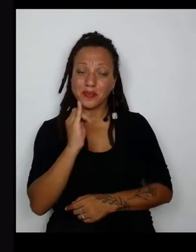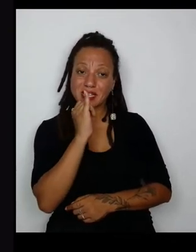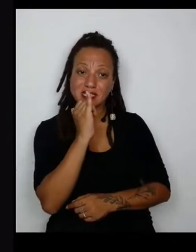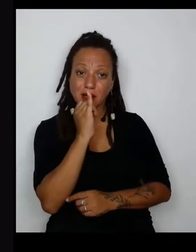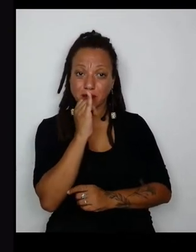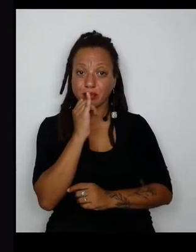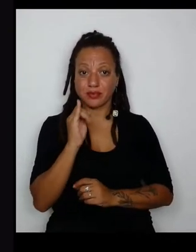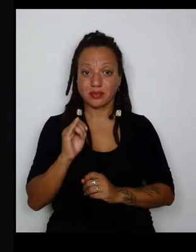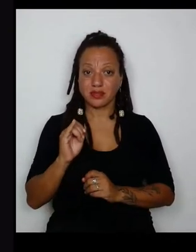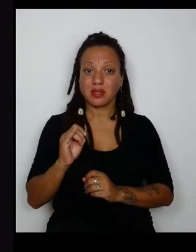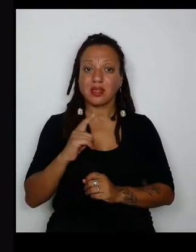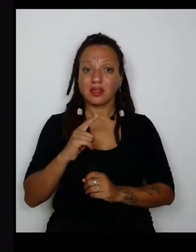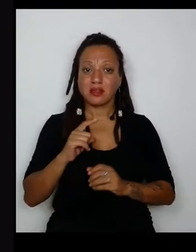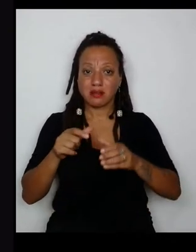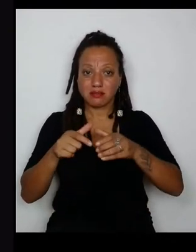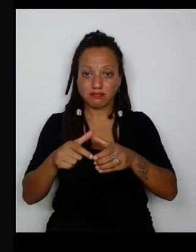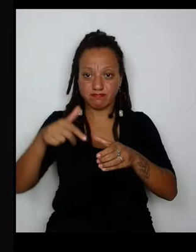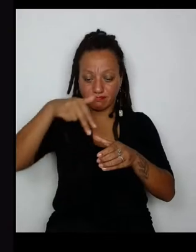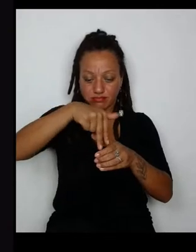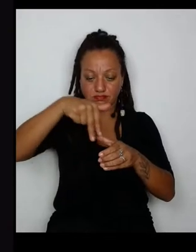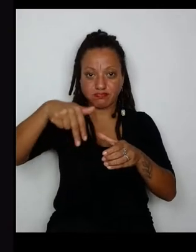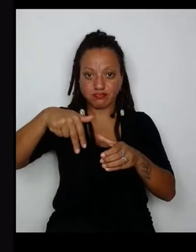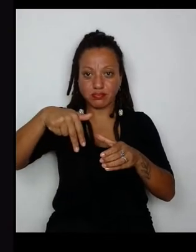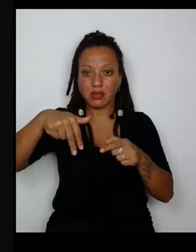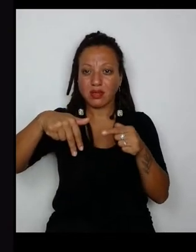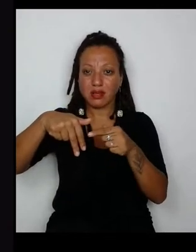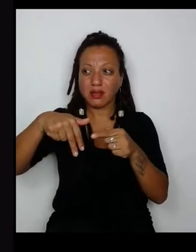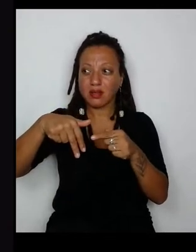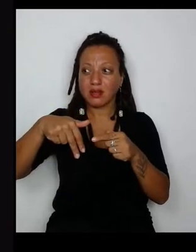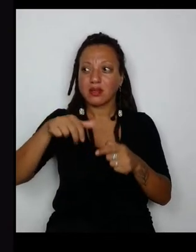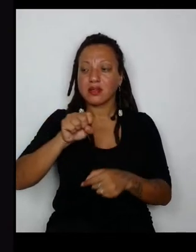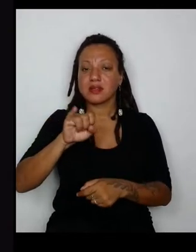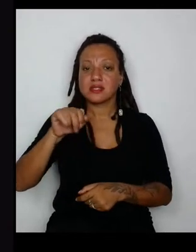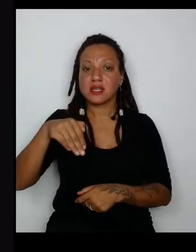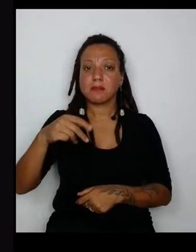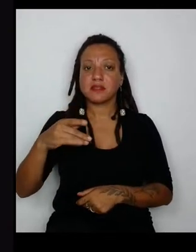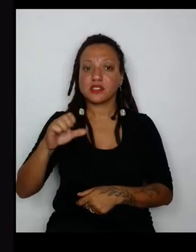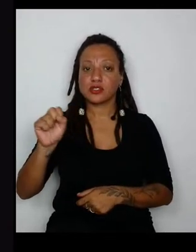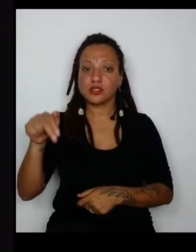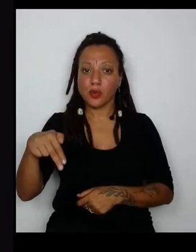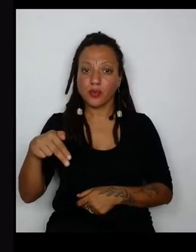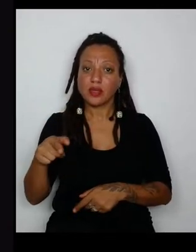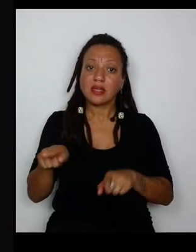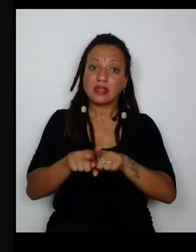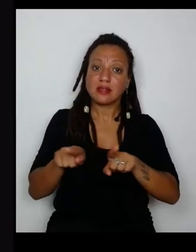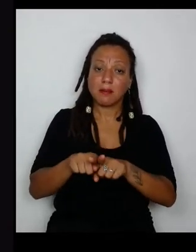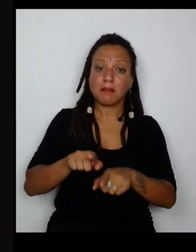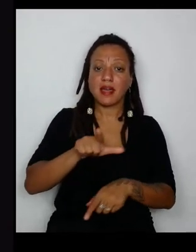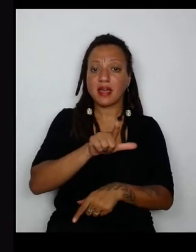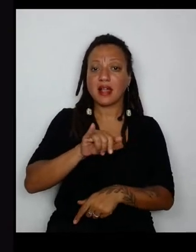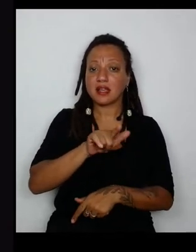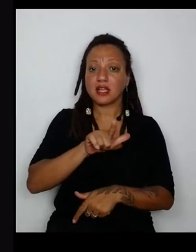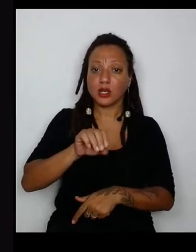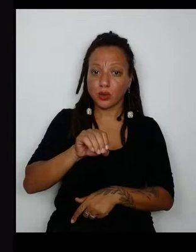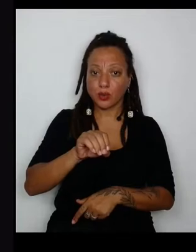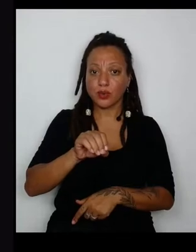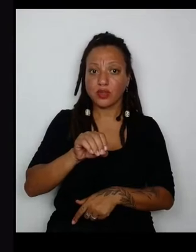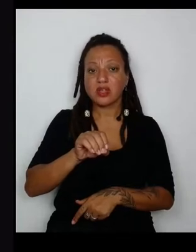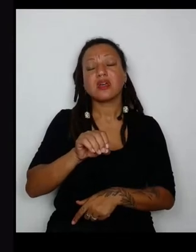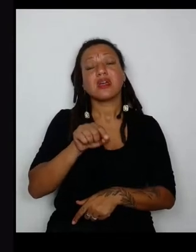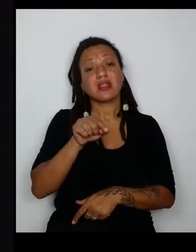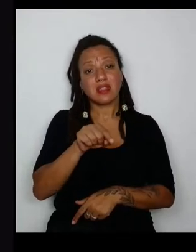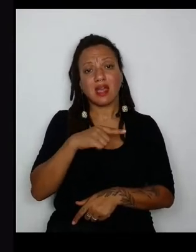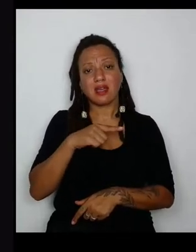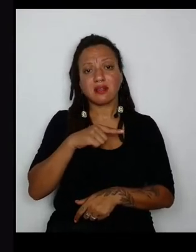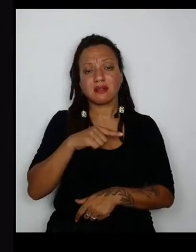lilo from the disney movie lilo and stitch there are a number of references in this seemingly very simple work that